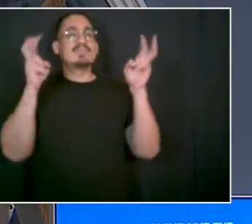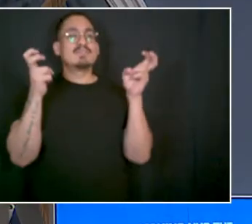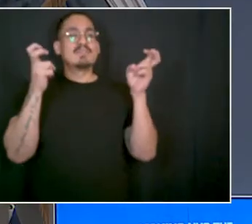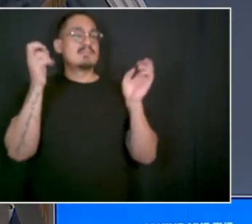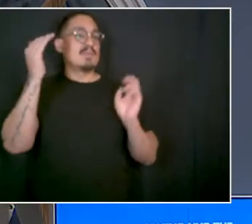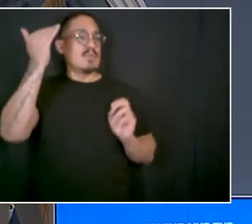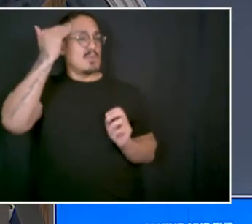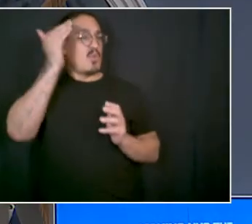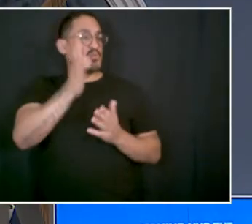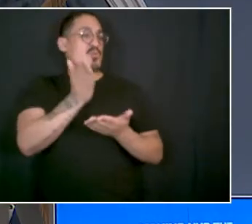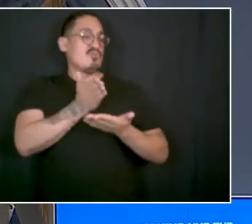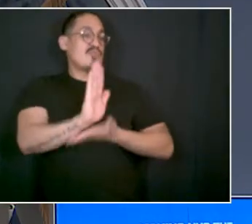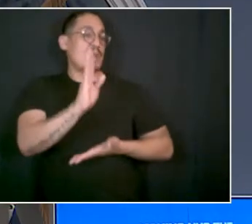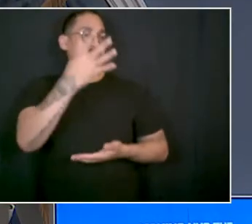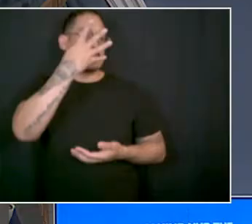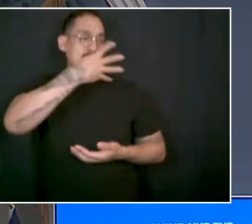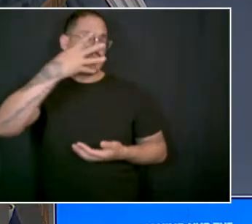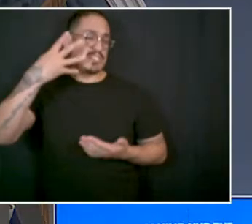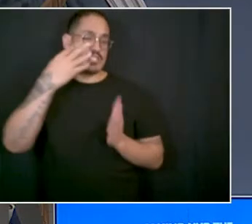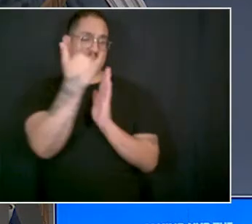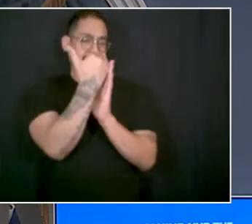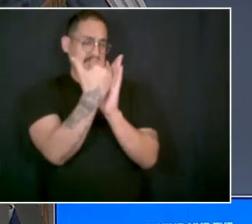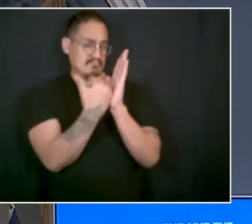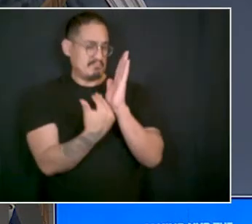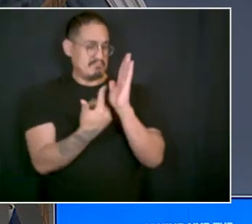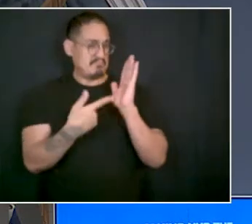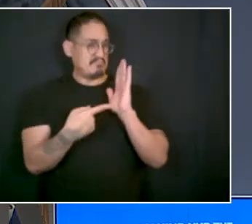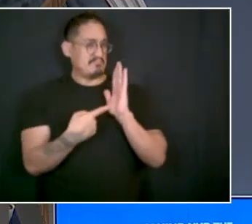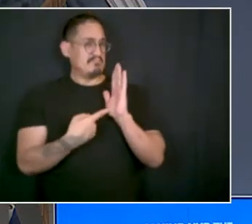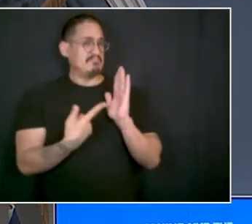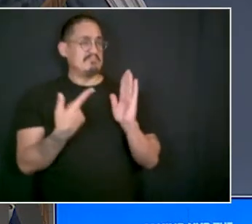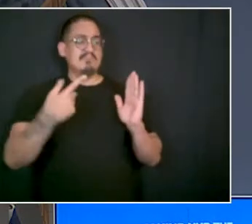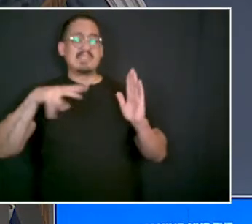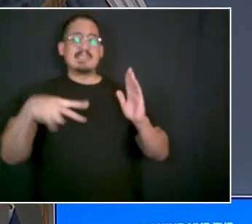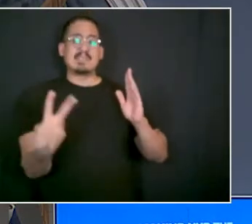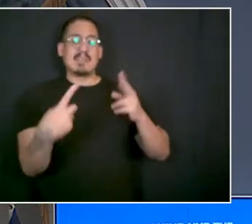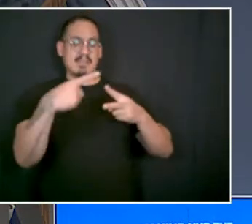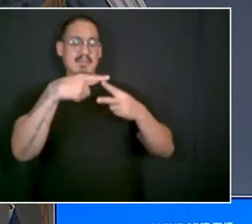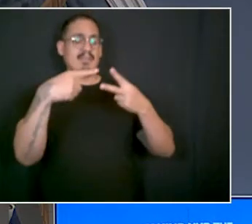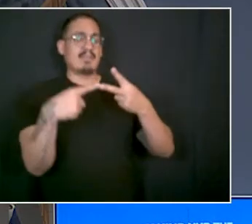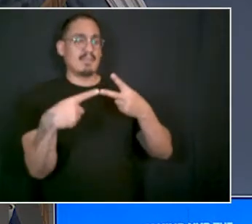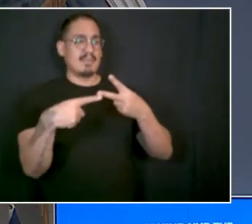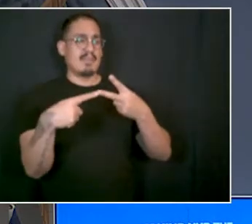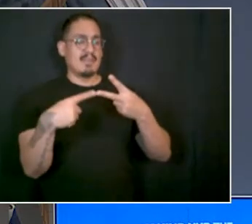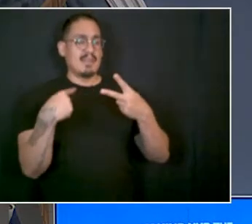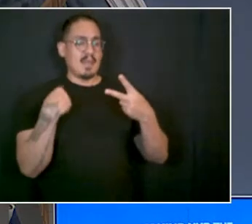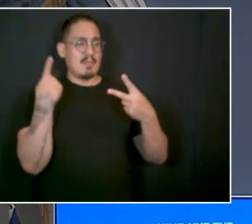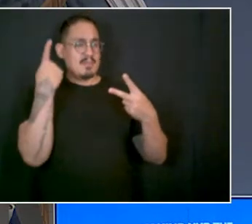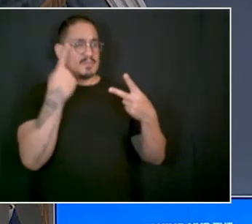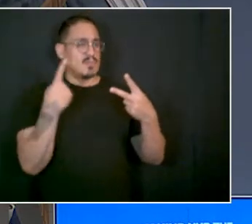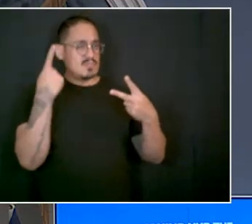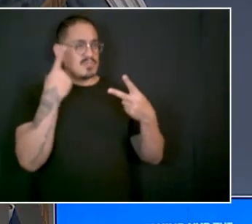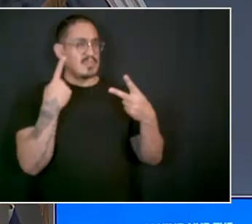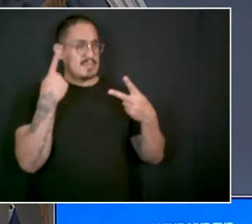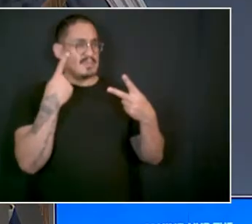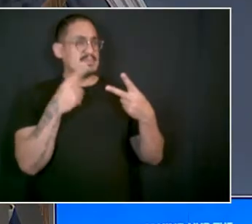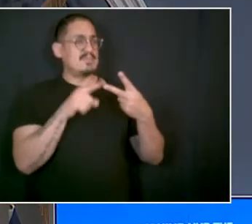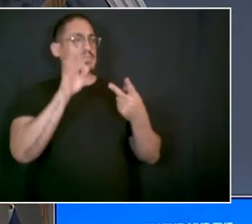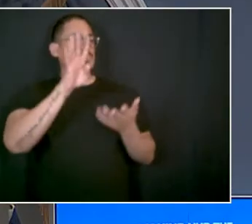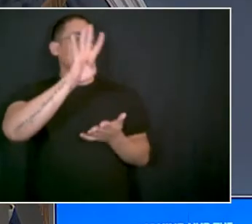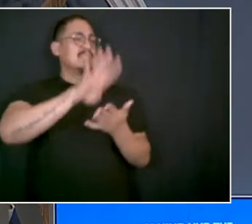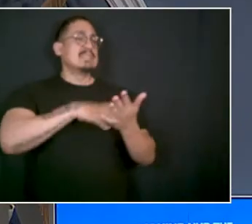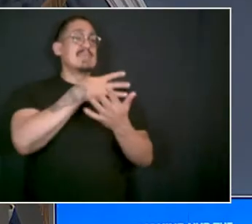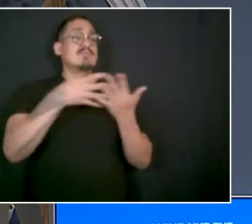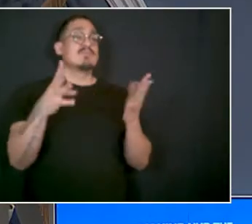then secondly, I'm wondering if you've scheduled a briefing yet on the Queensboro Bridge pedestrian path and when you